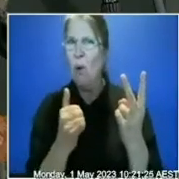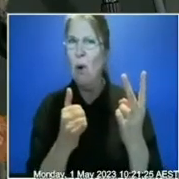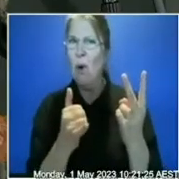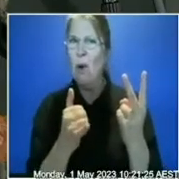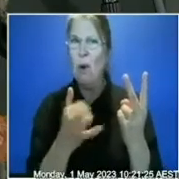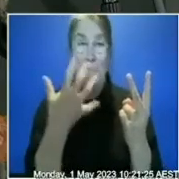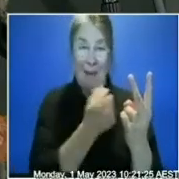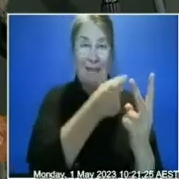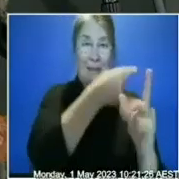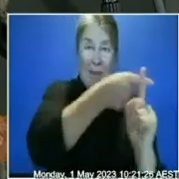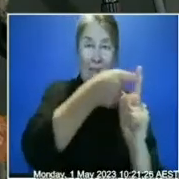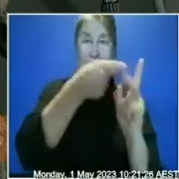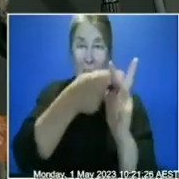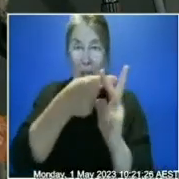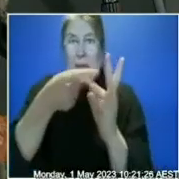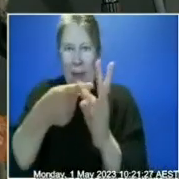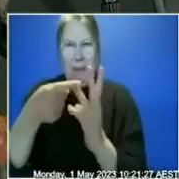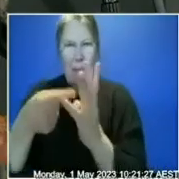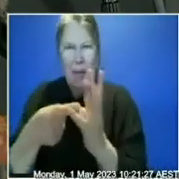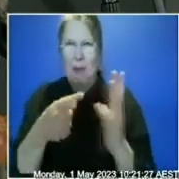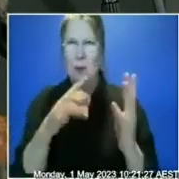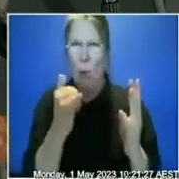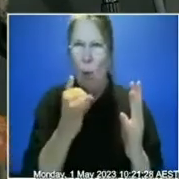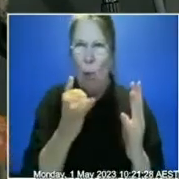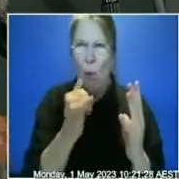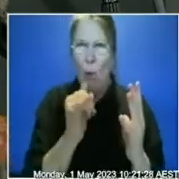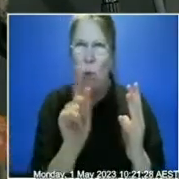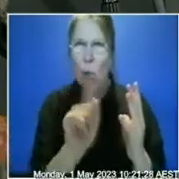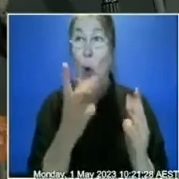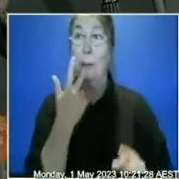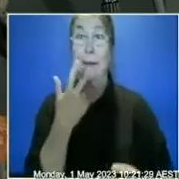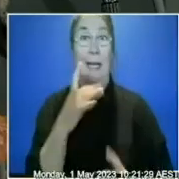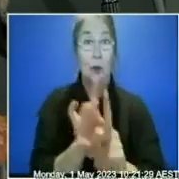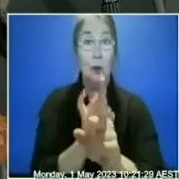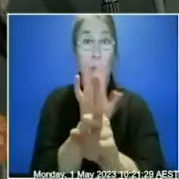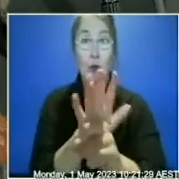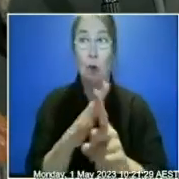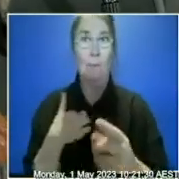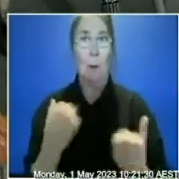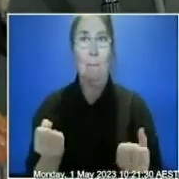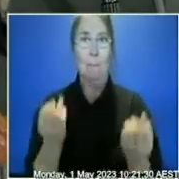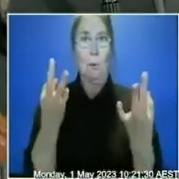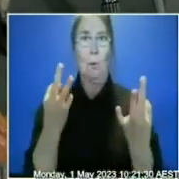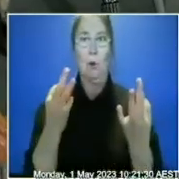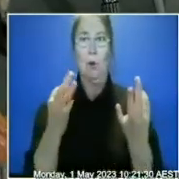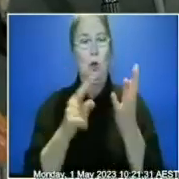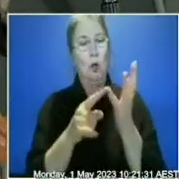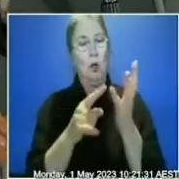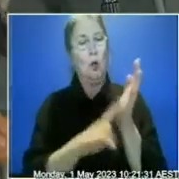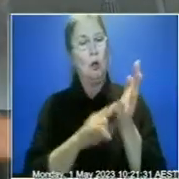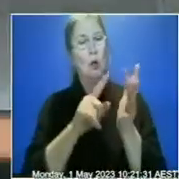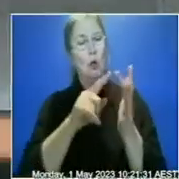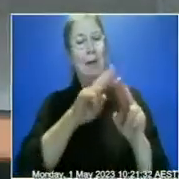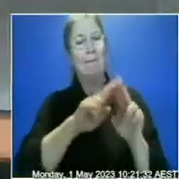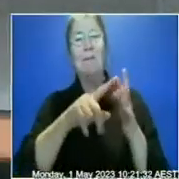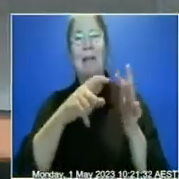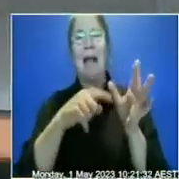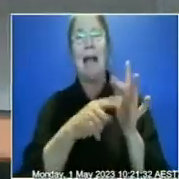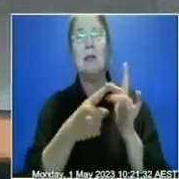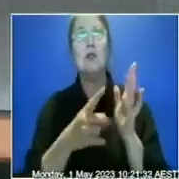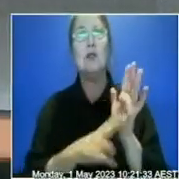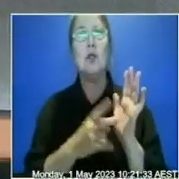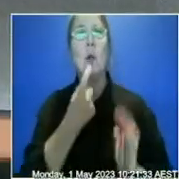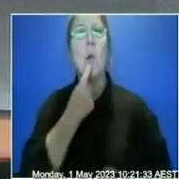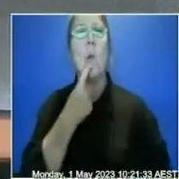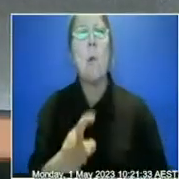Yeah. On average? I'm sure you've got some figures for average for the last year. We can get that. Thanks, Commissioner Walter.